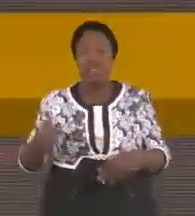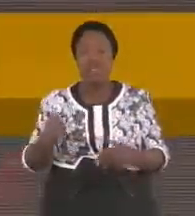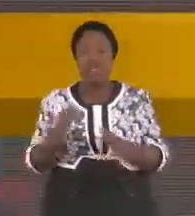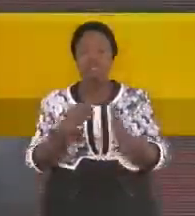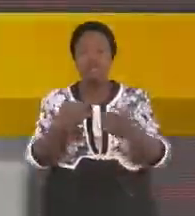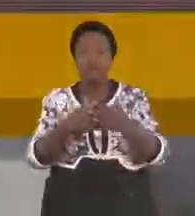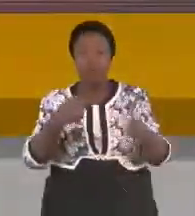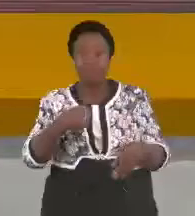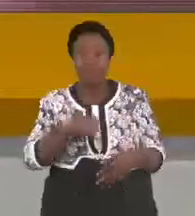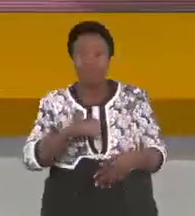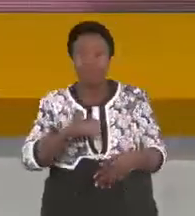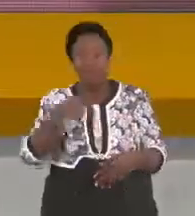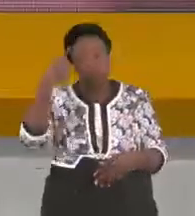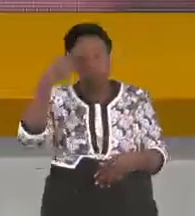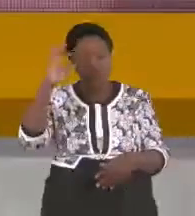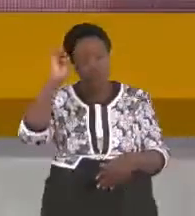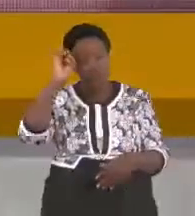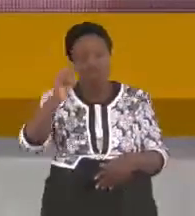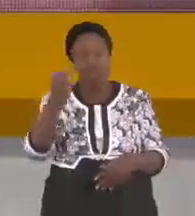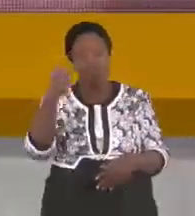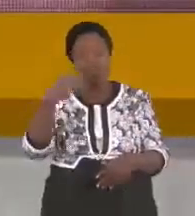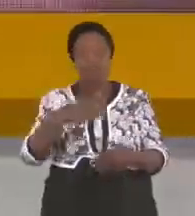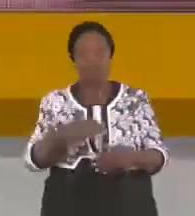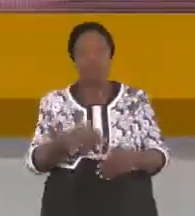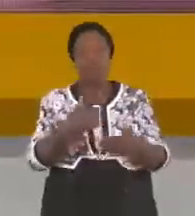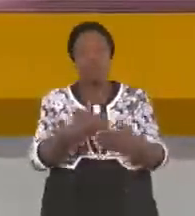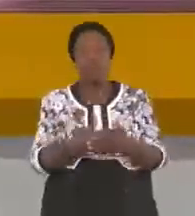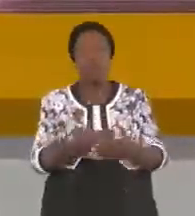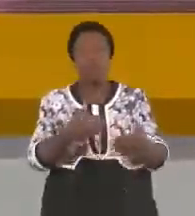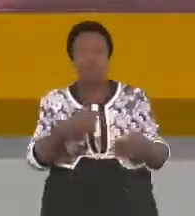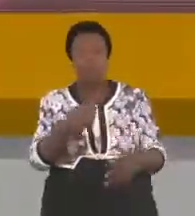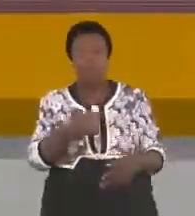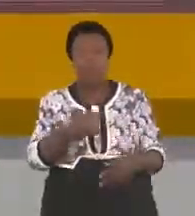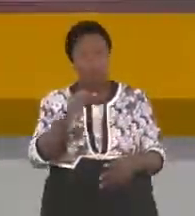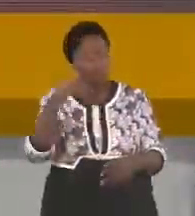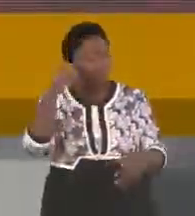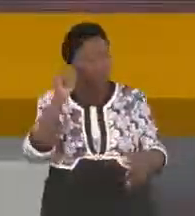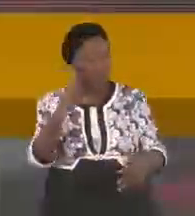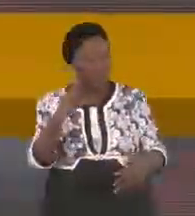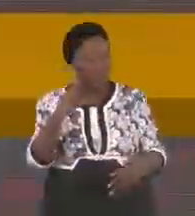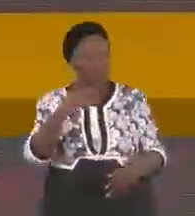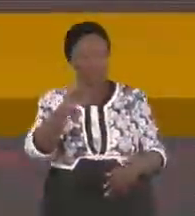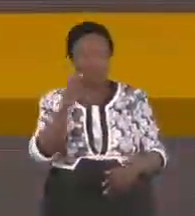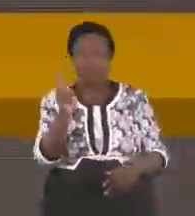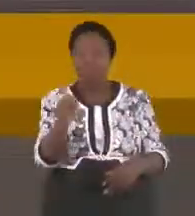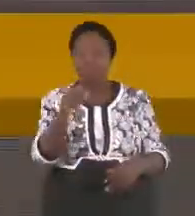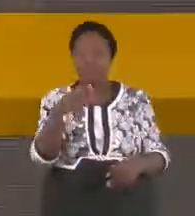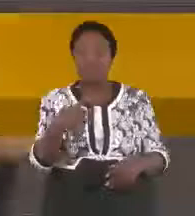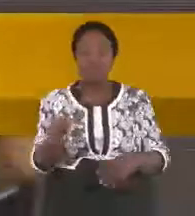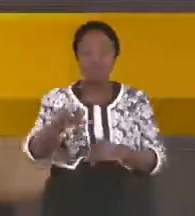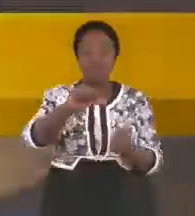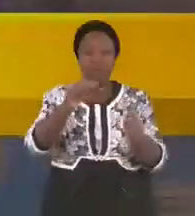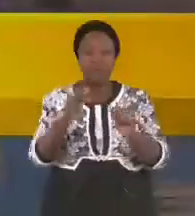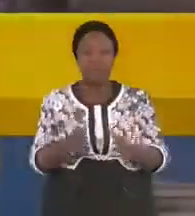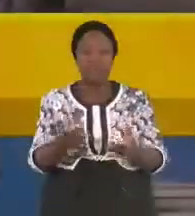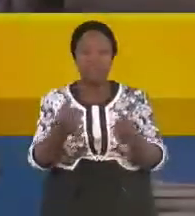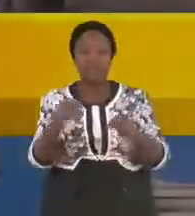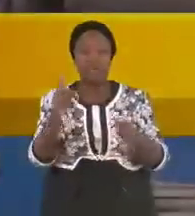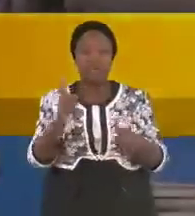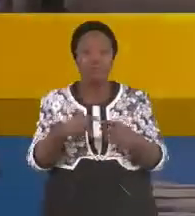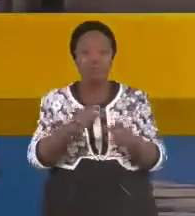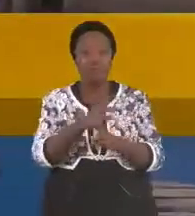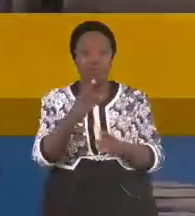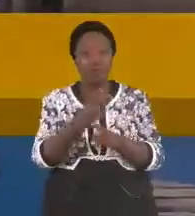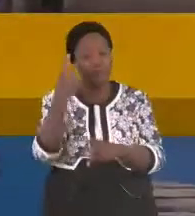was before me." You understand? John the Baptist came into the world about 6 months